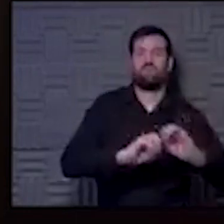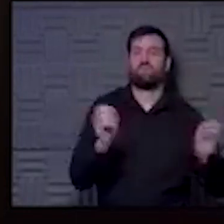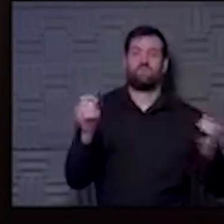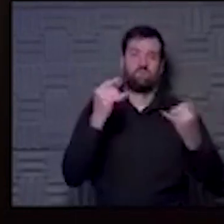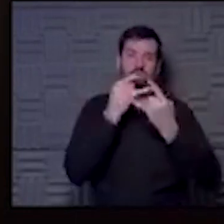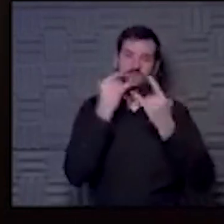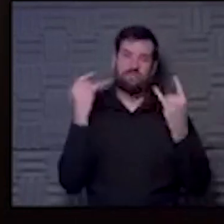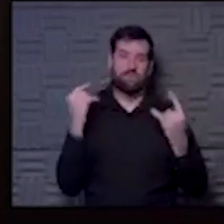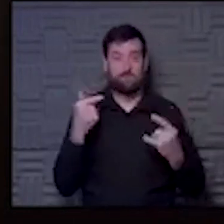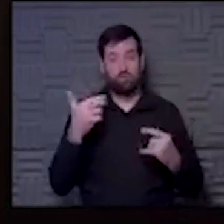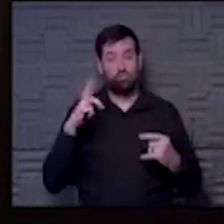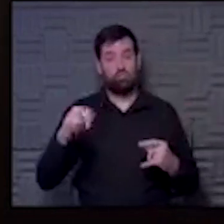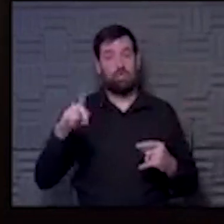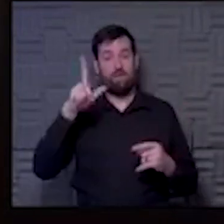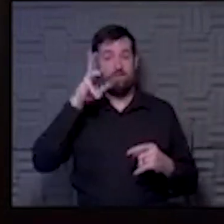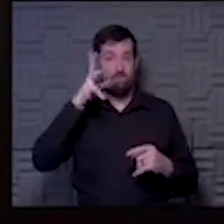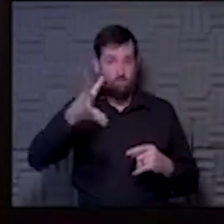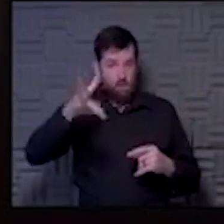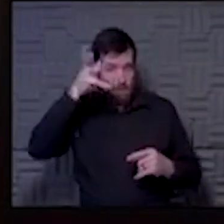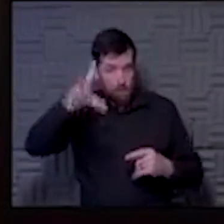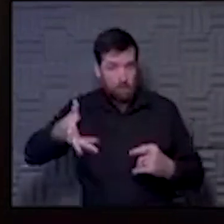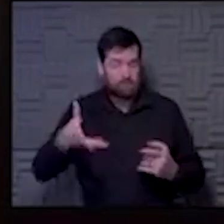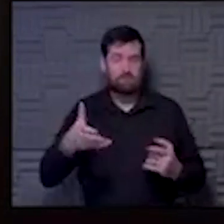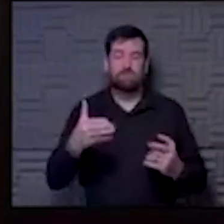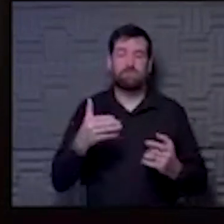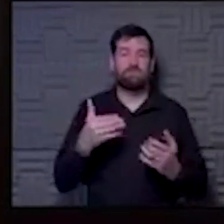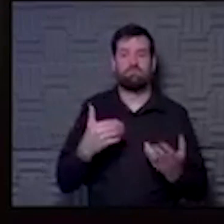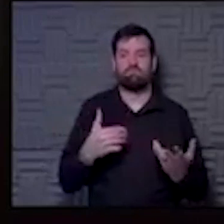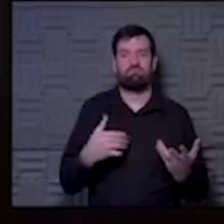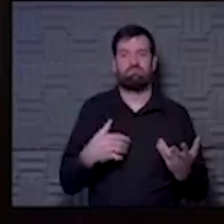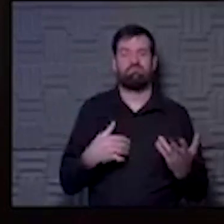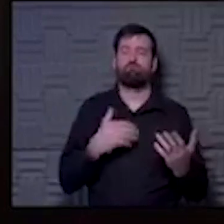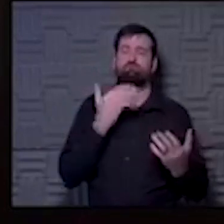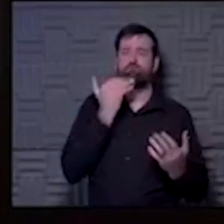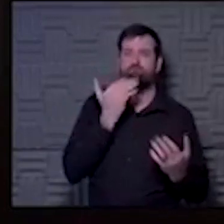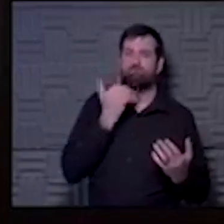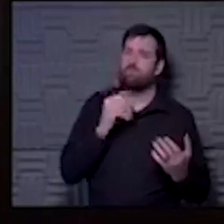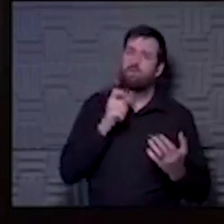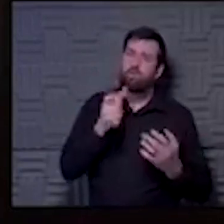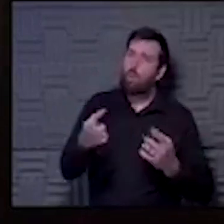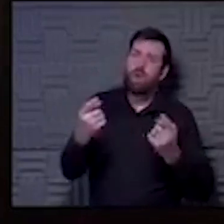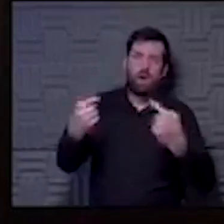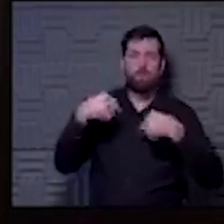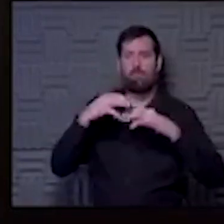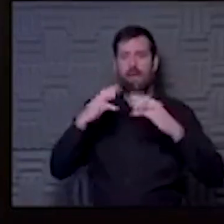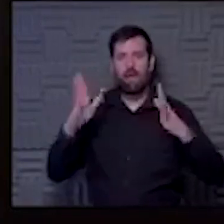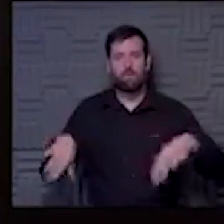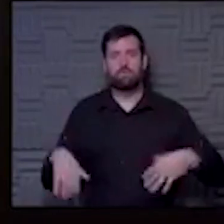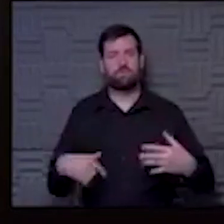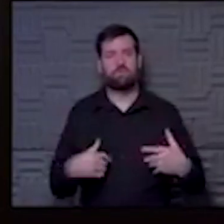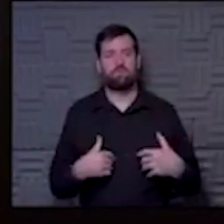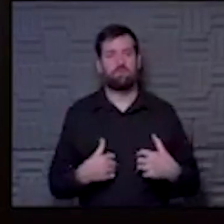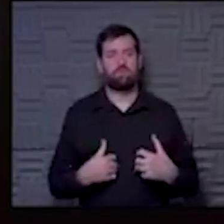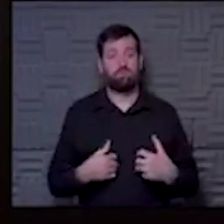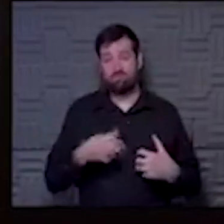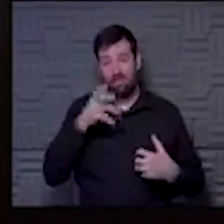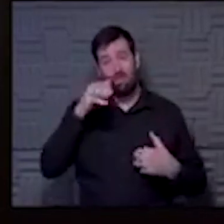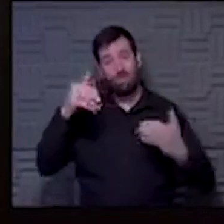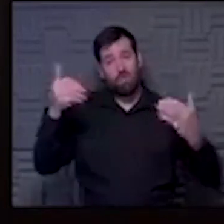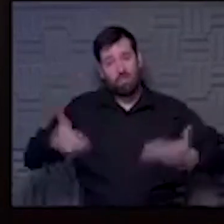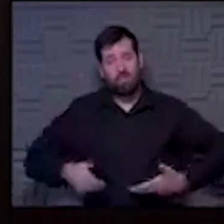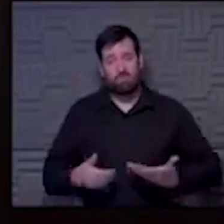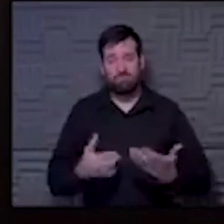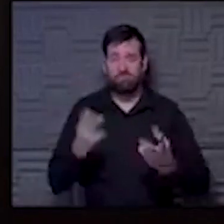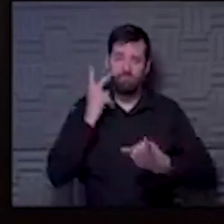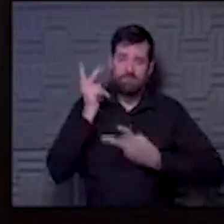the grandparents, they're just as sweet that they won't say like, hey, don't come to my house. They're just gonna welcome them, right?